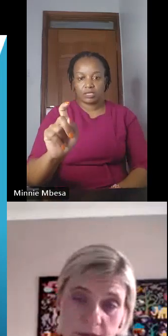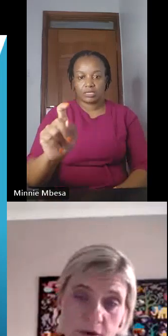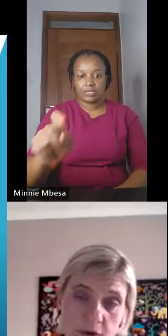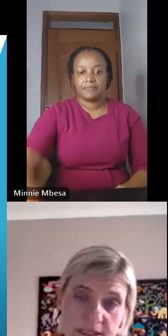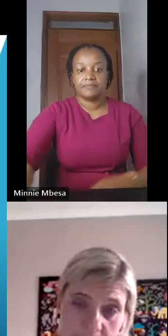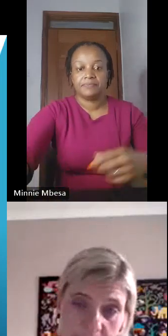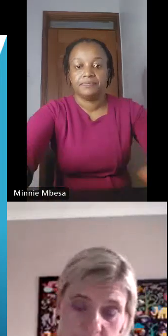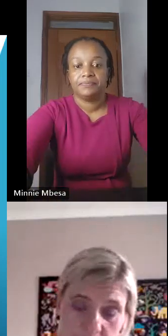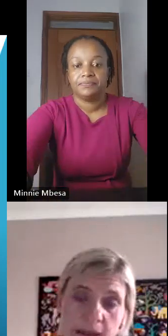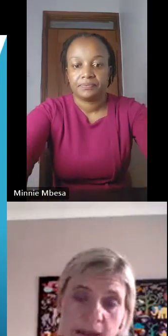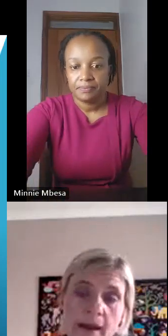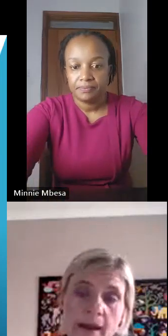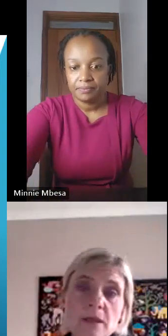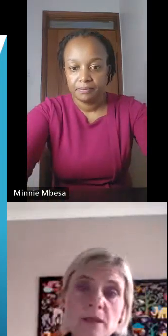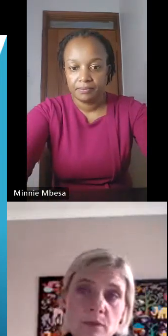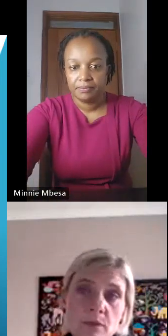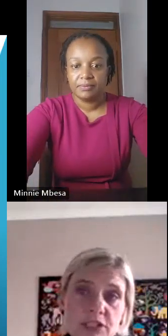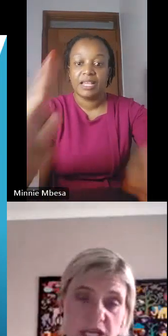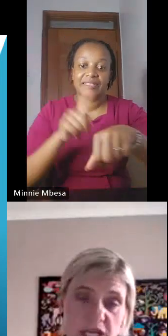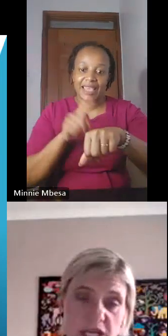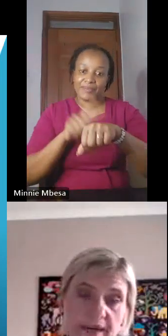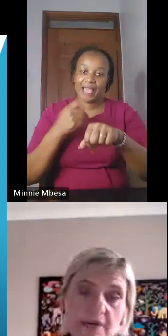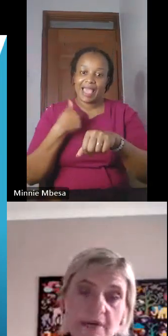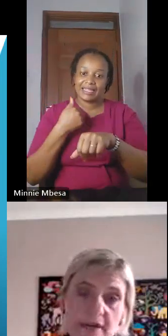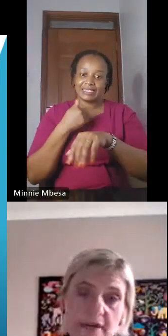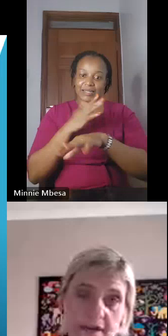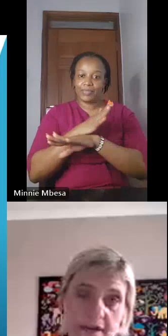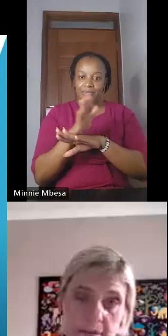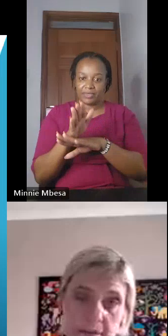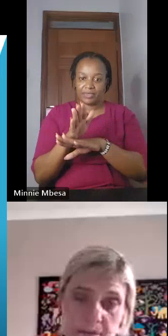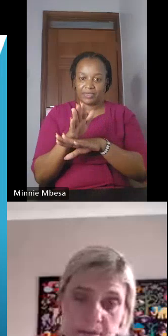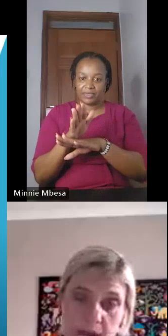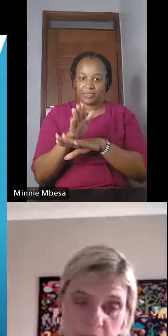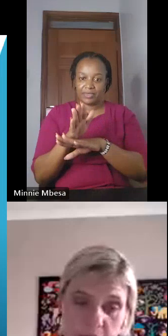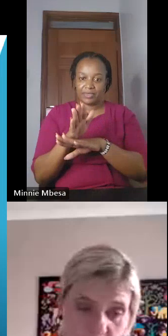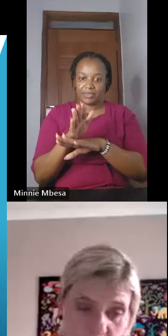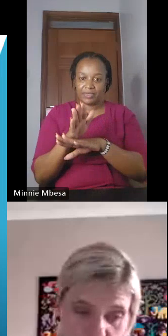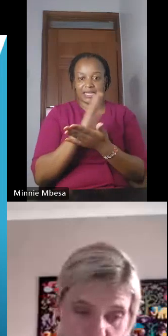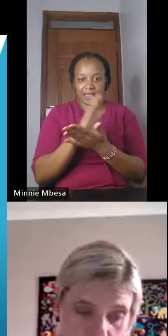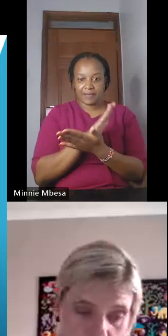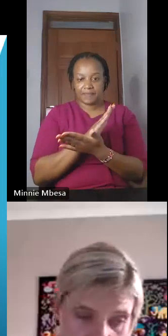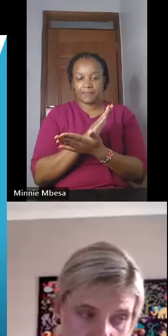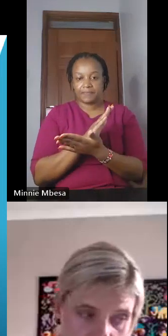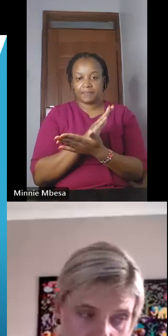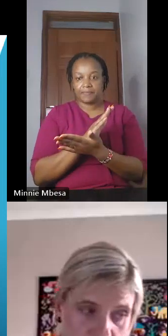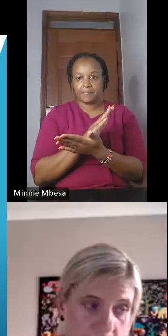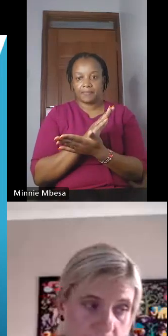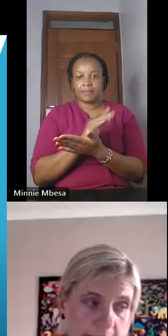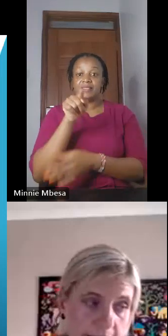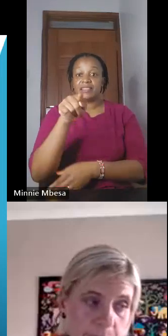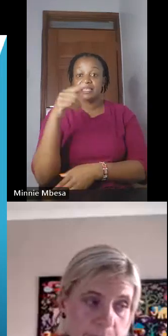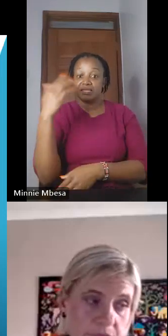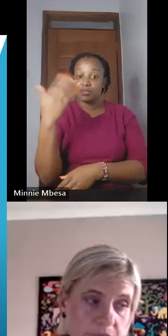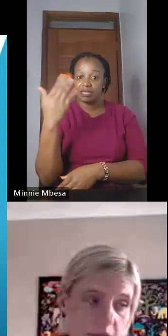going to run over time. We will share this presentation with